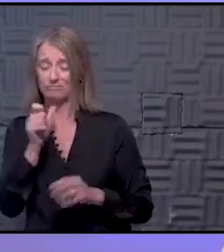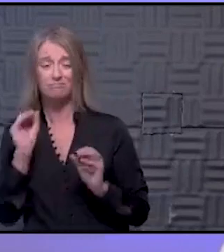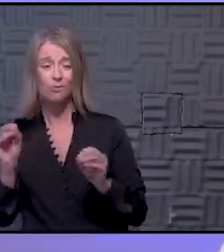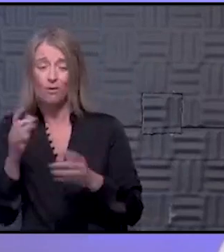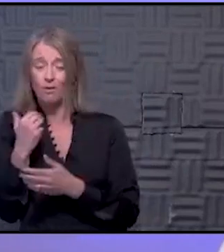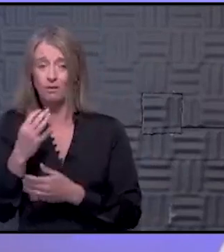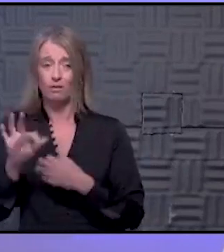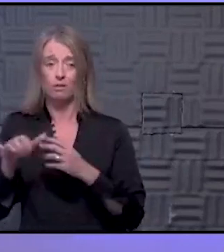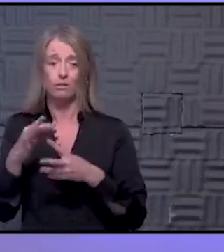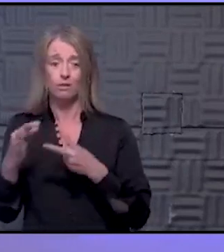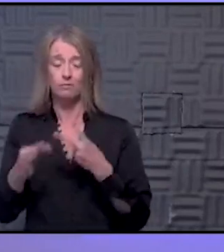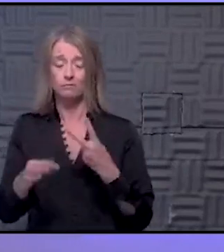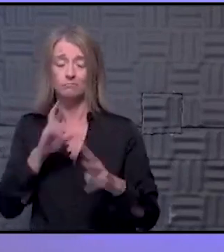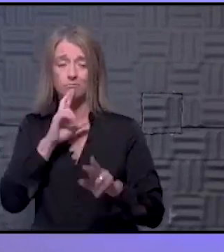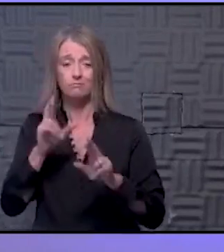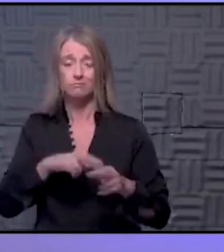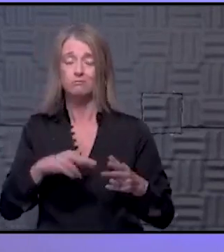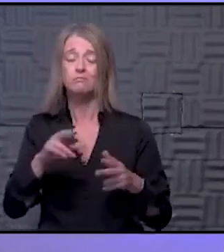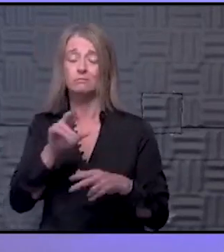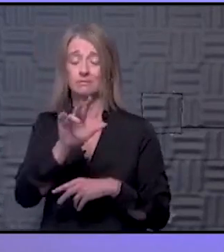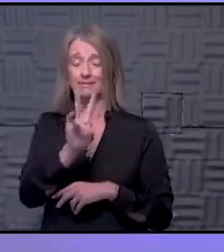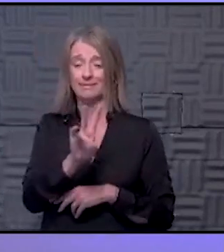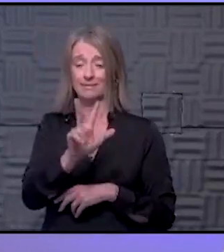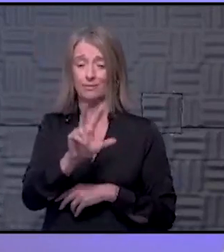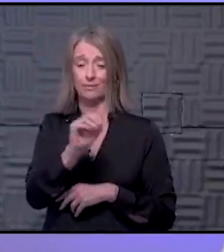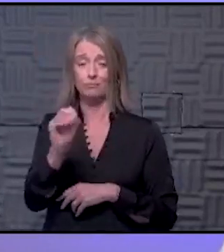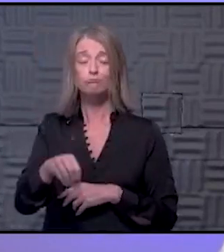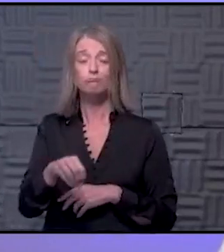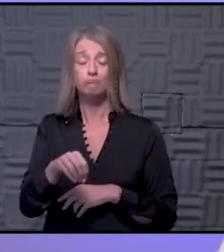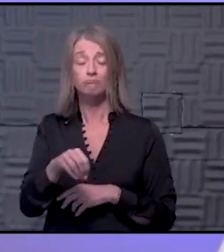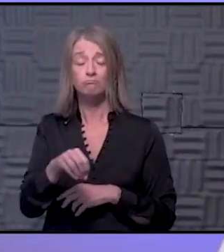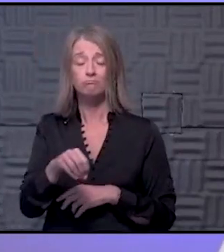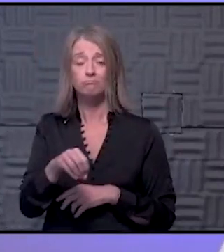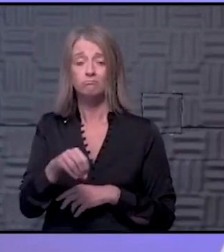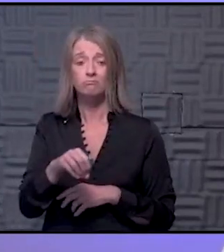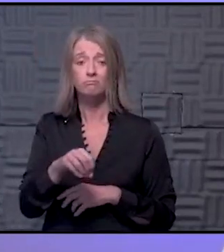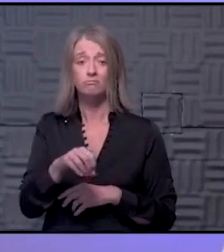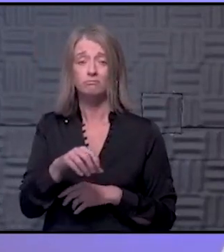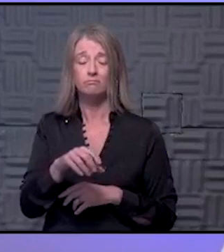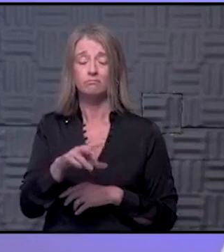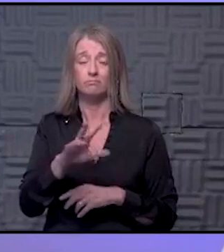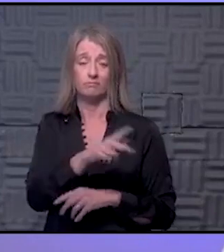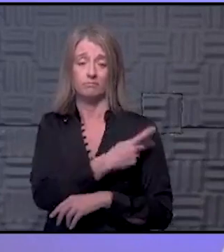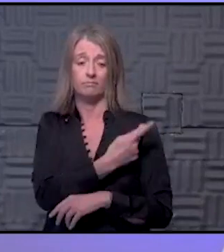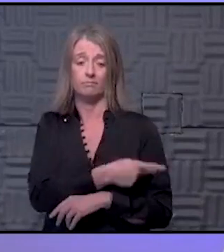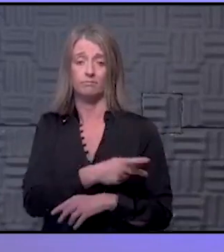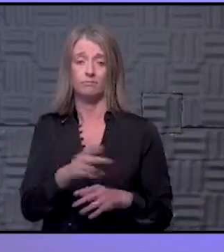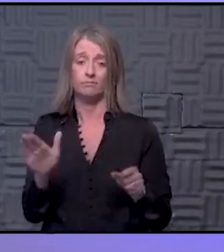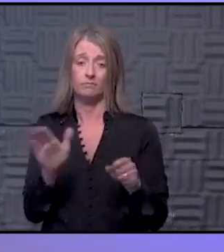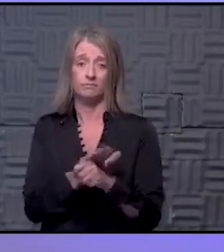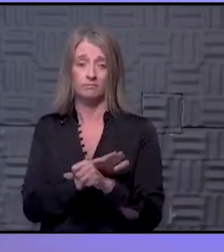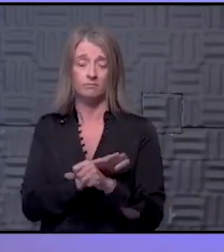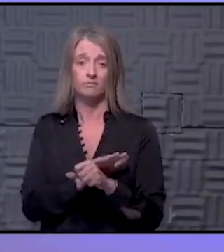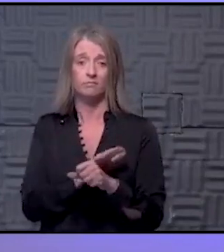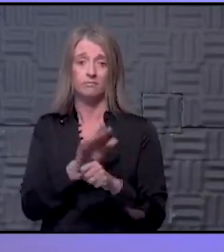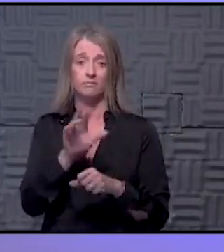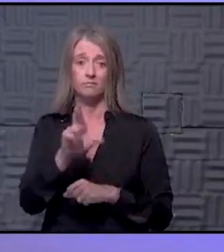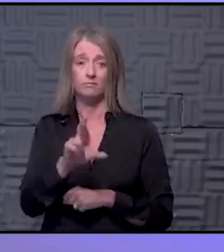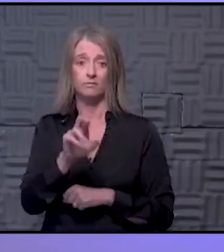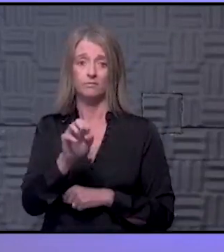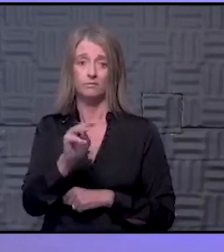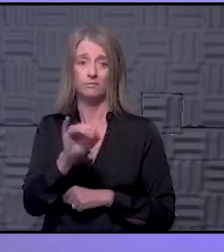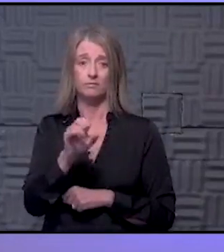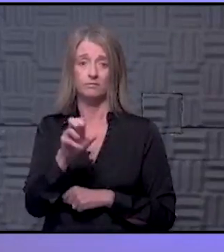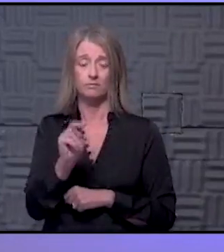talking about a response rate that exceeds 73%. 33% of these patients went to complete remission, with a